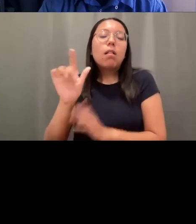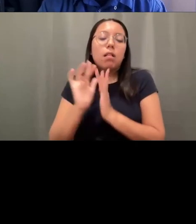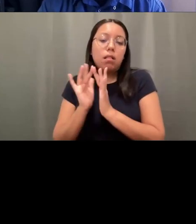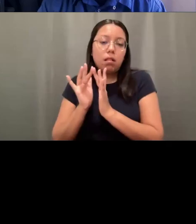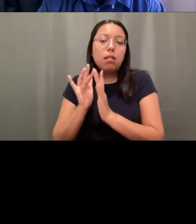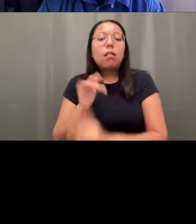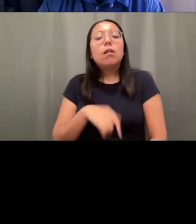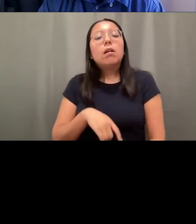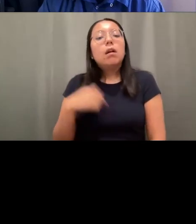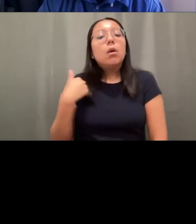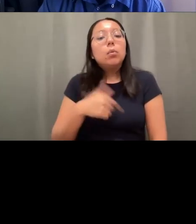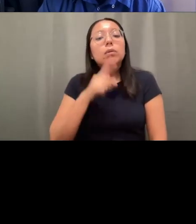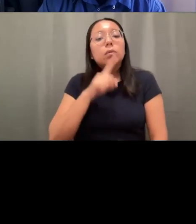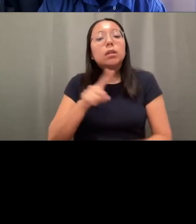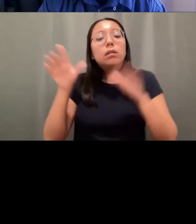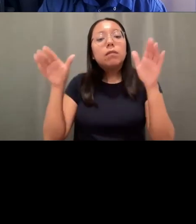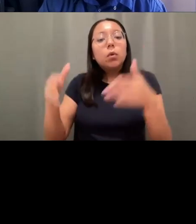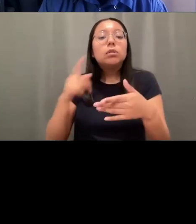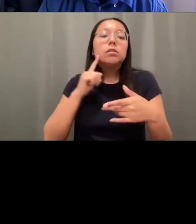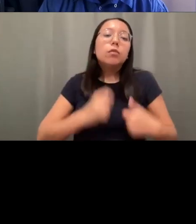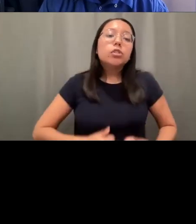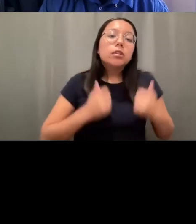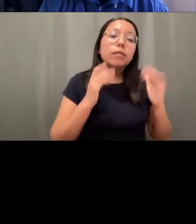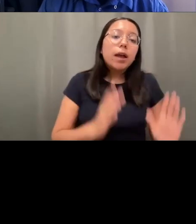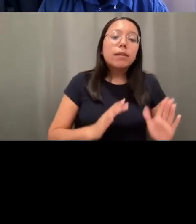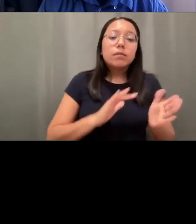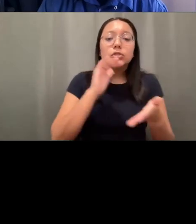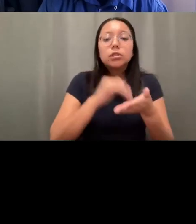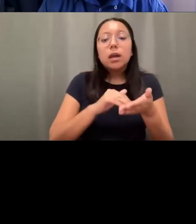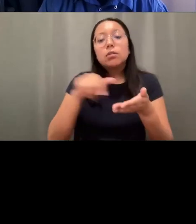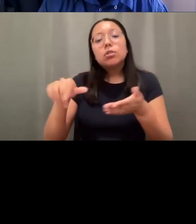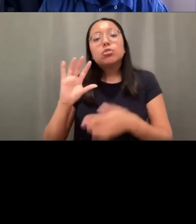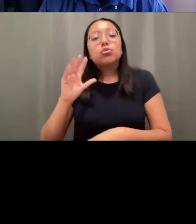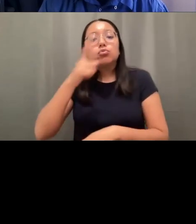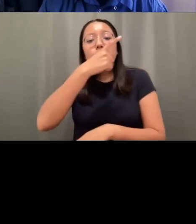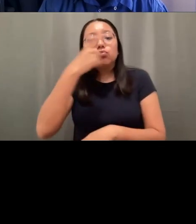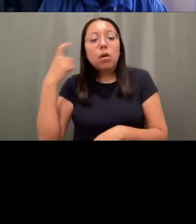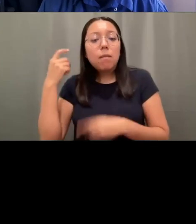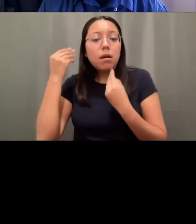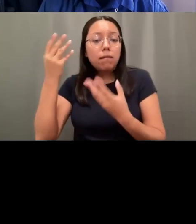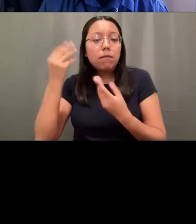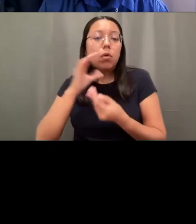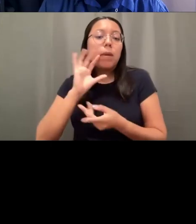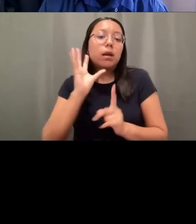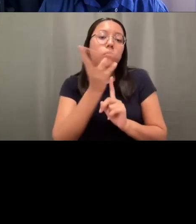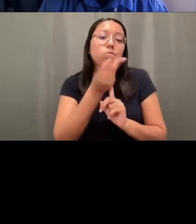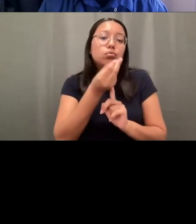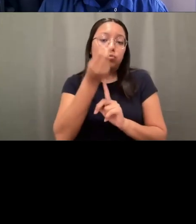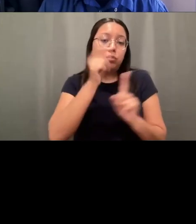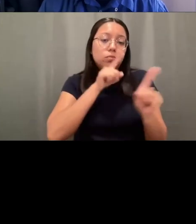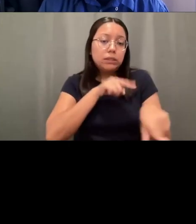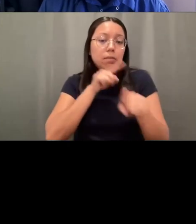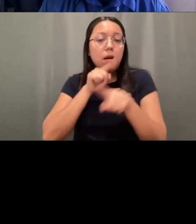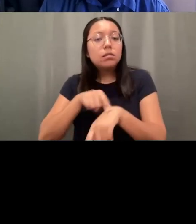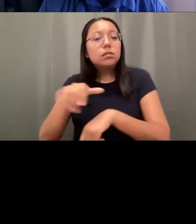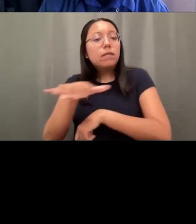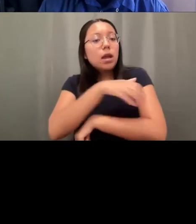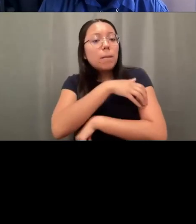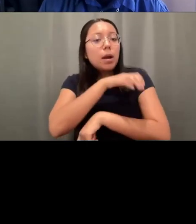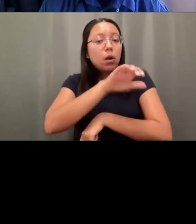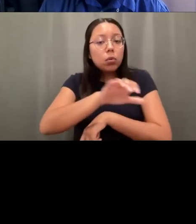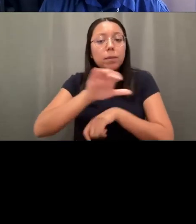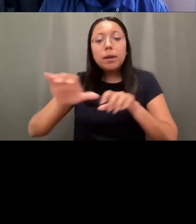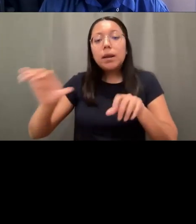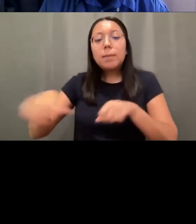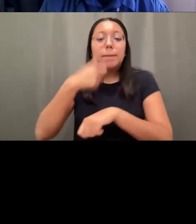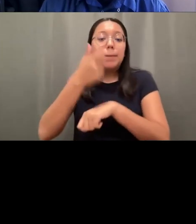trauma-informed, culturally responsive, and empowerment-based. All of those words, hopefully wrap up to mean that we are